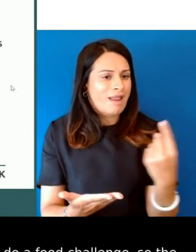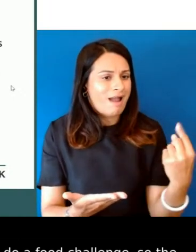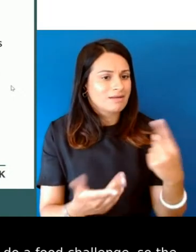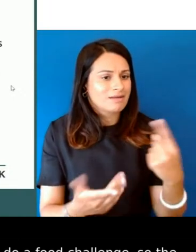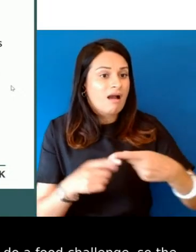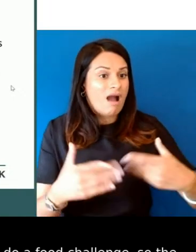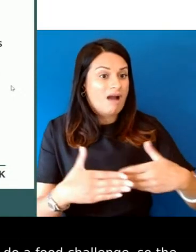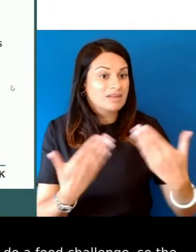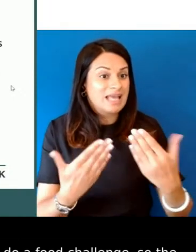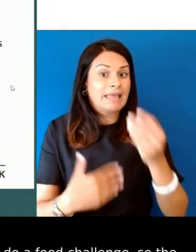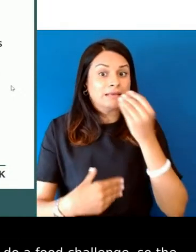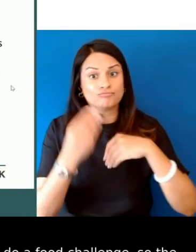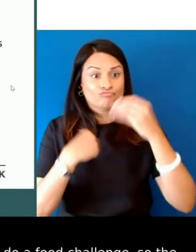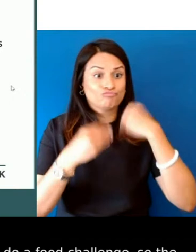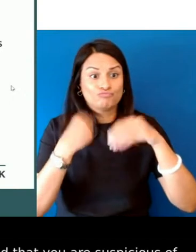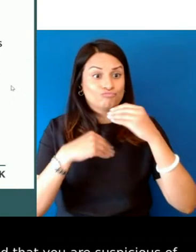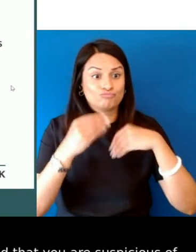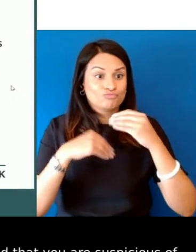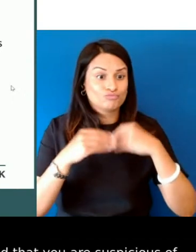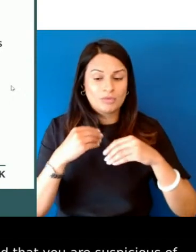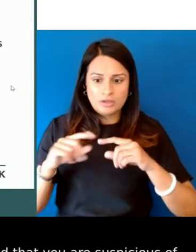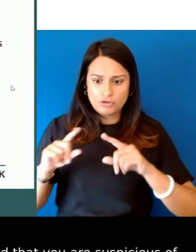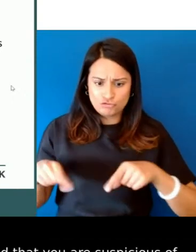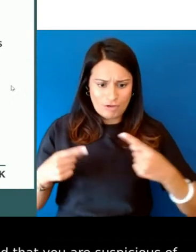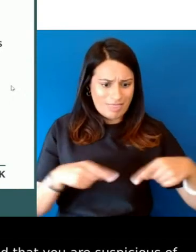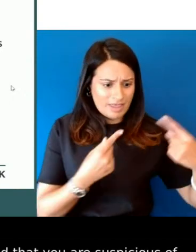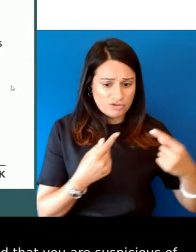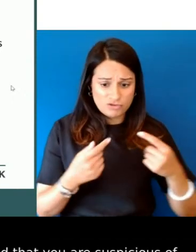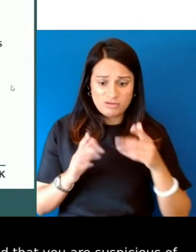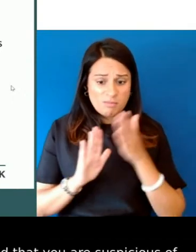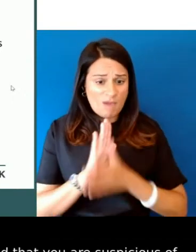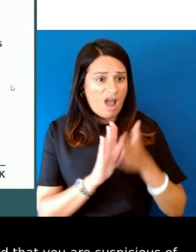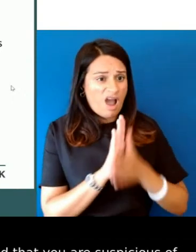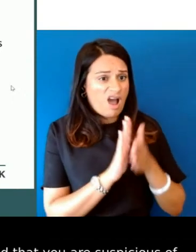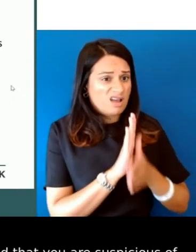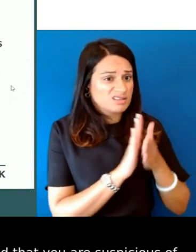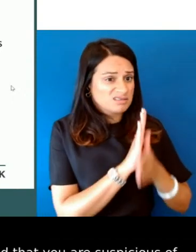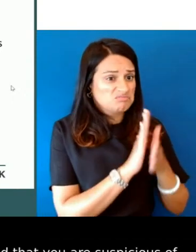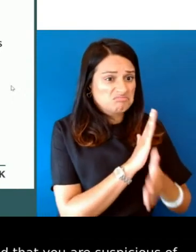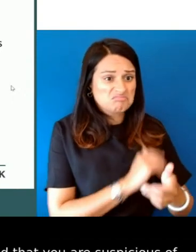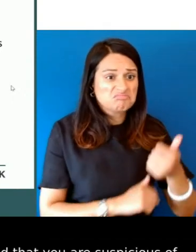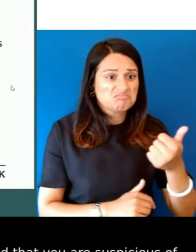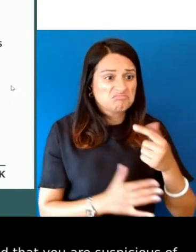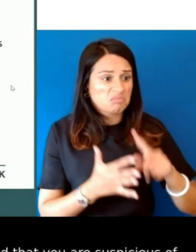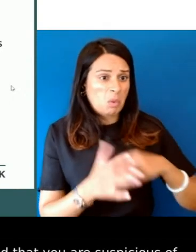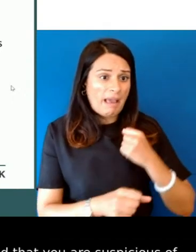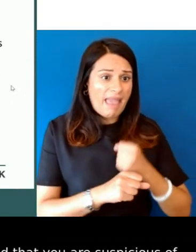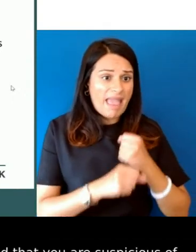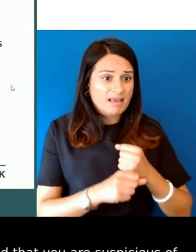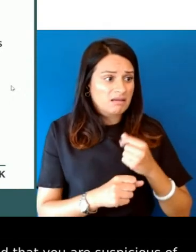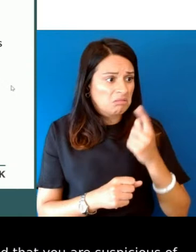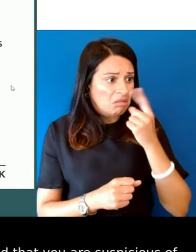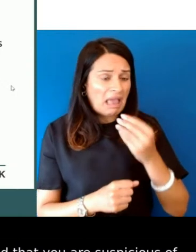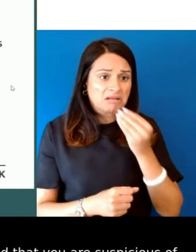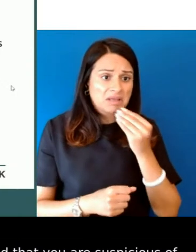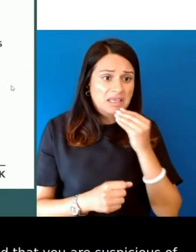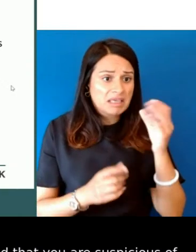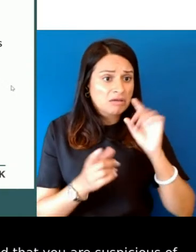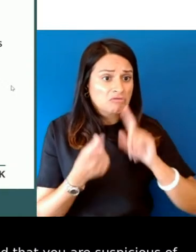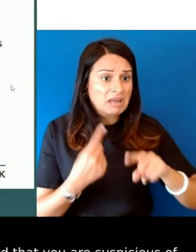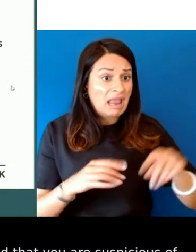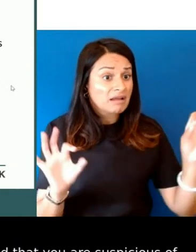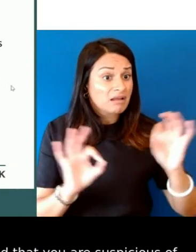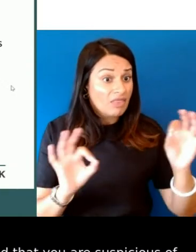hopefully if they've passed the challenge we'll be able to eat a normal sized portion say of egg for their age if at any point they react